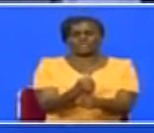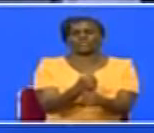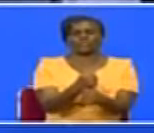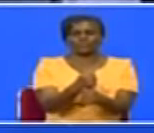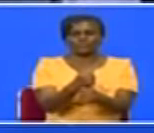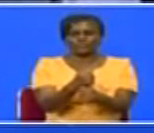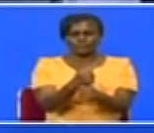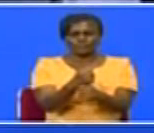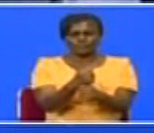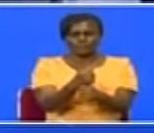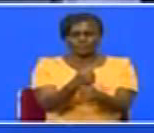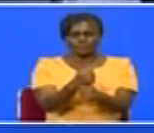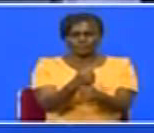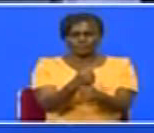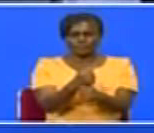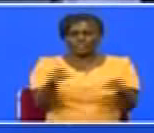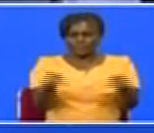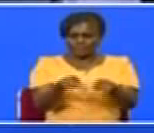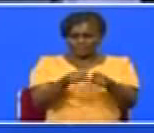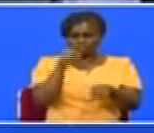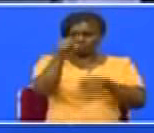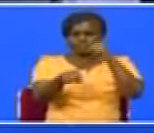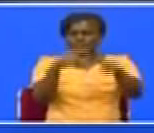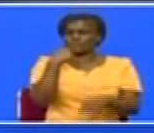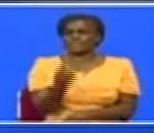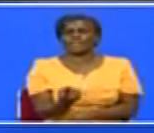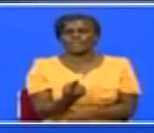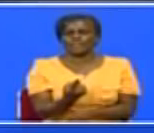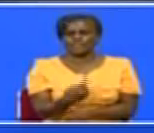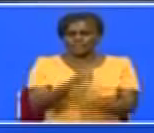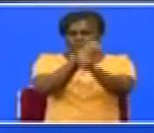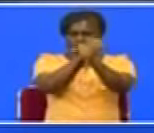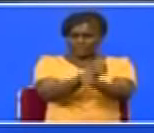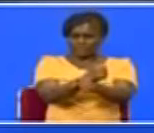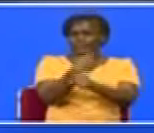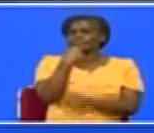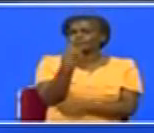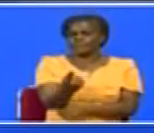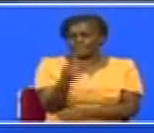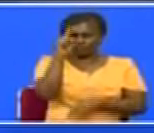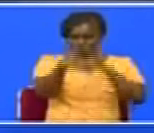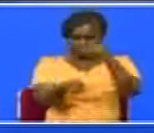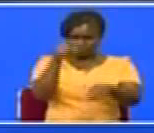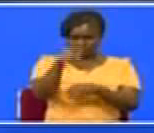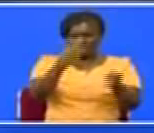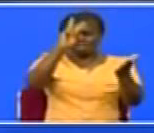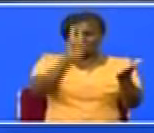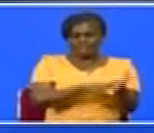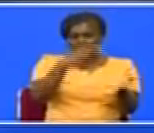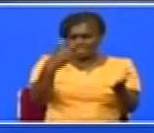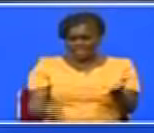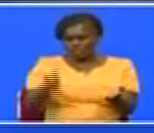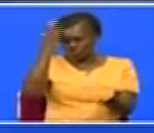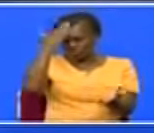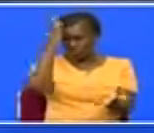and predetermined strategy as claimed by the prosecution. The defense also argues that the prosecution has failed to